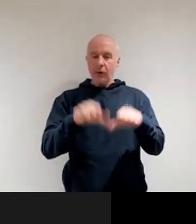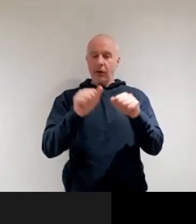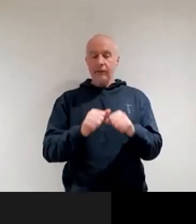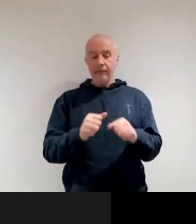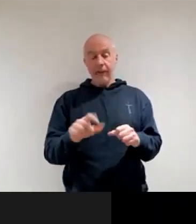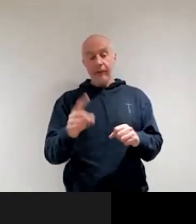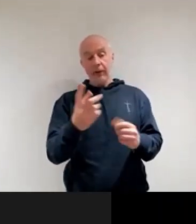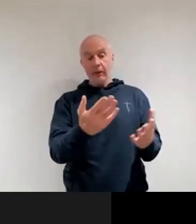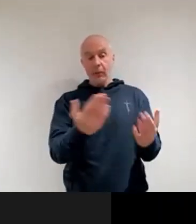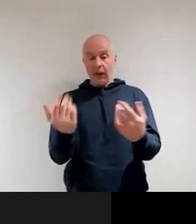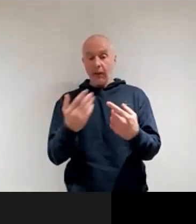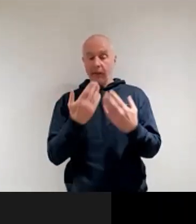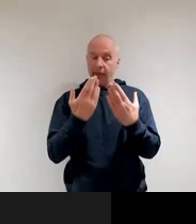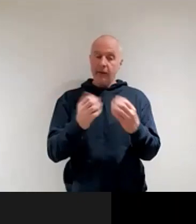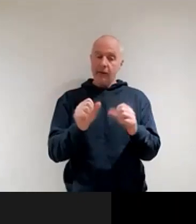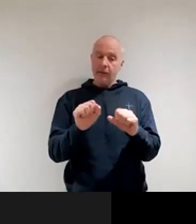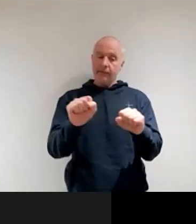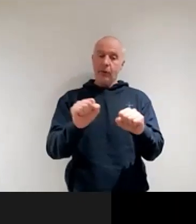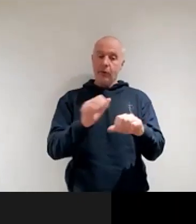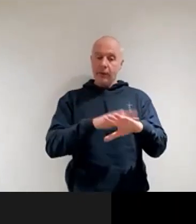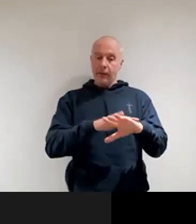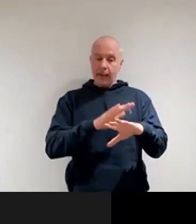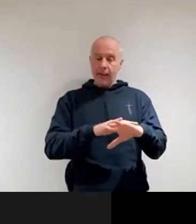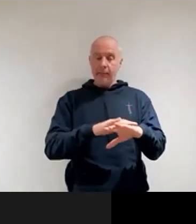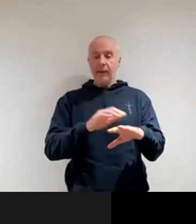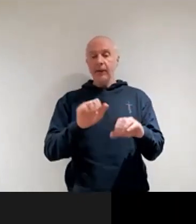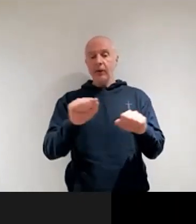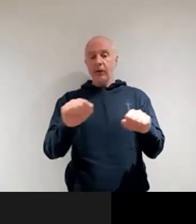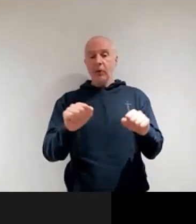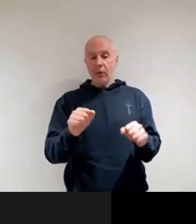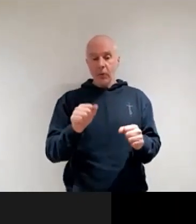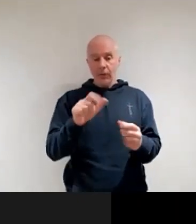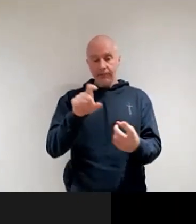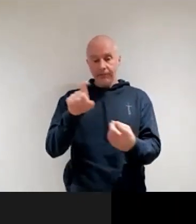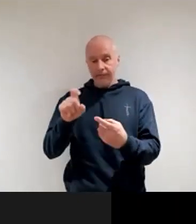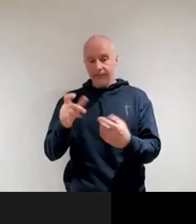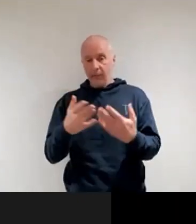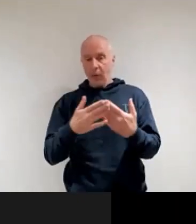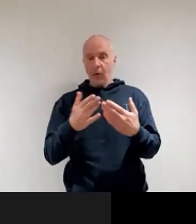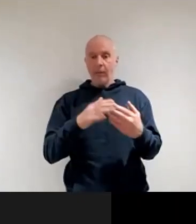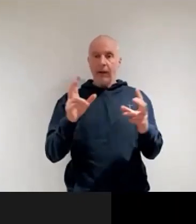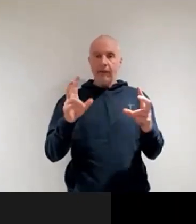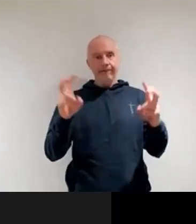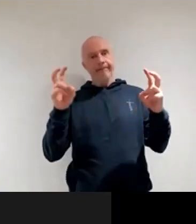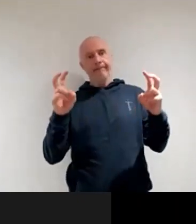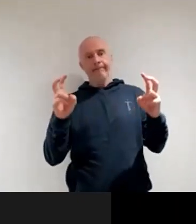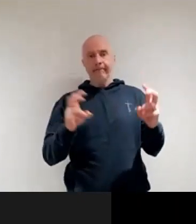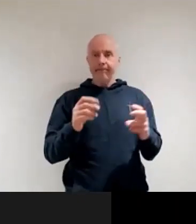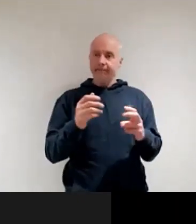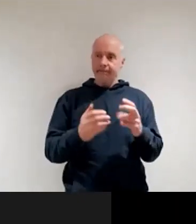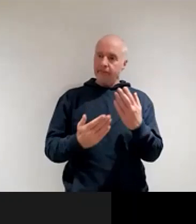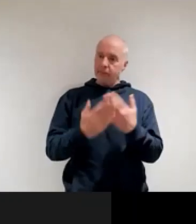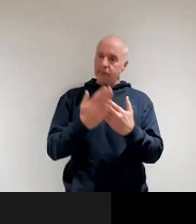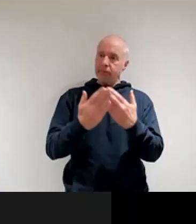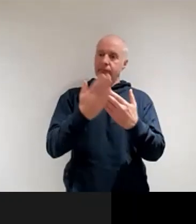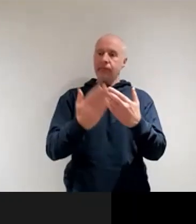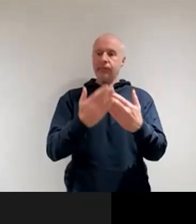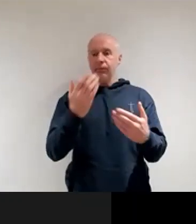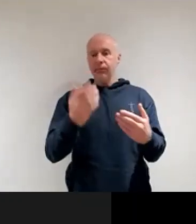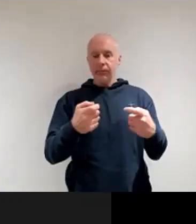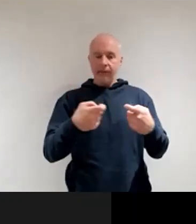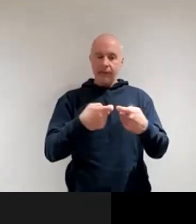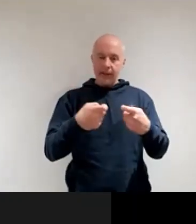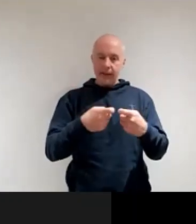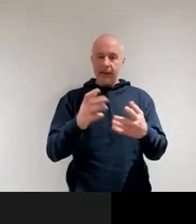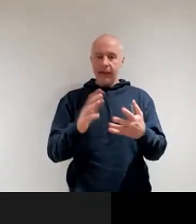welcome. Thank you for giving up an hour or so of your evening to listen to a little bit more about topical physics and engineering. But just to give you a